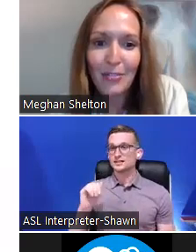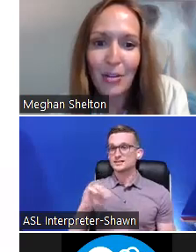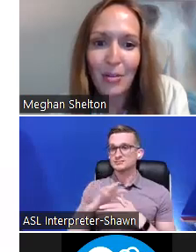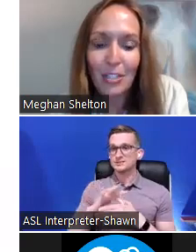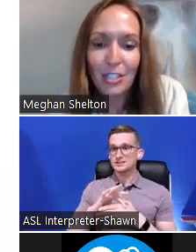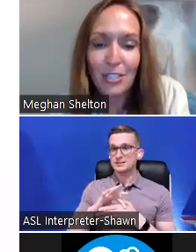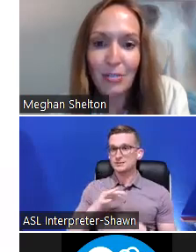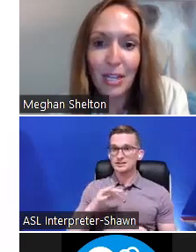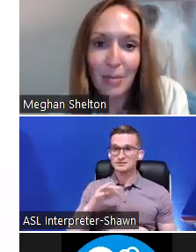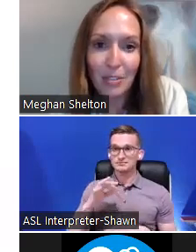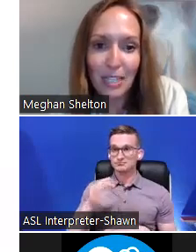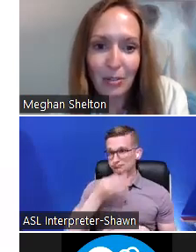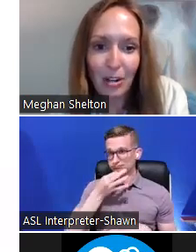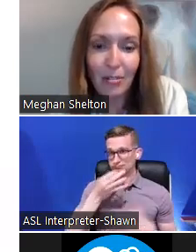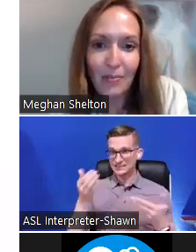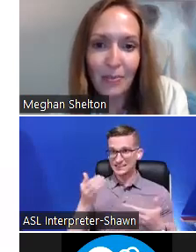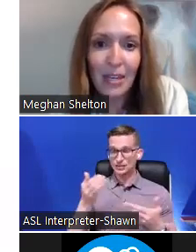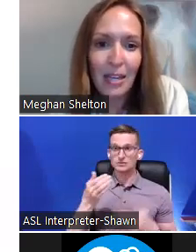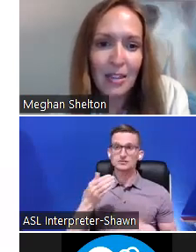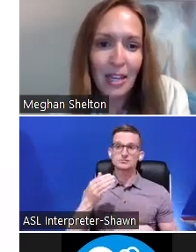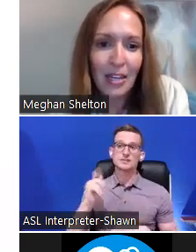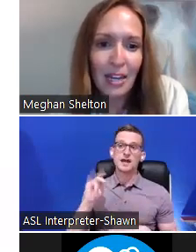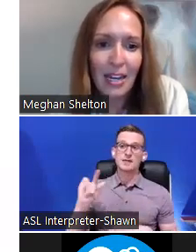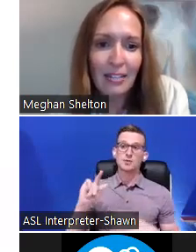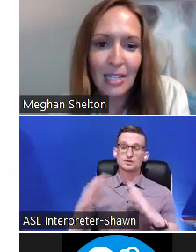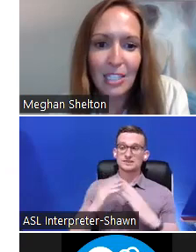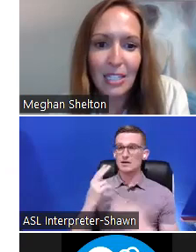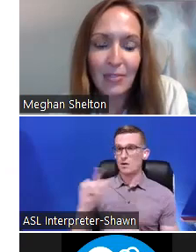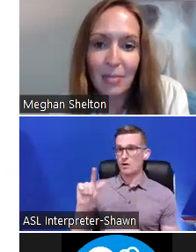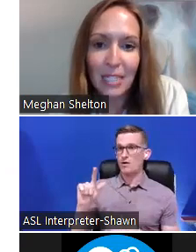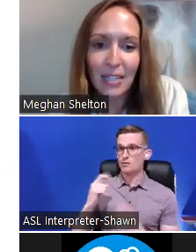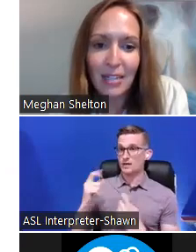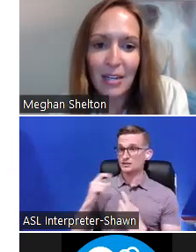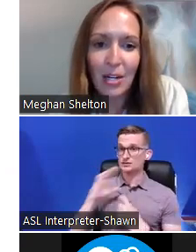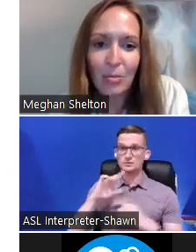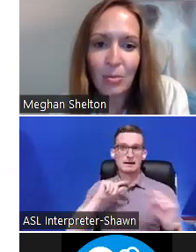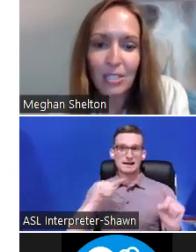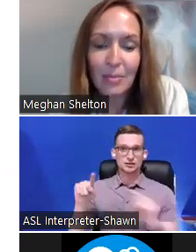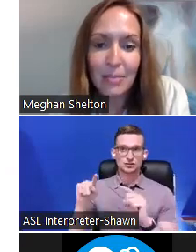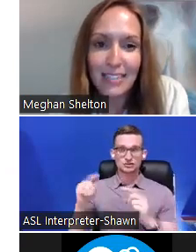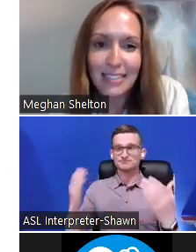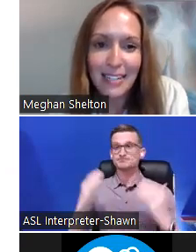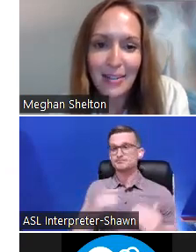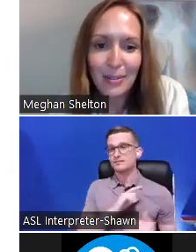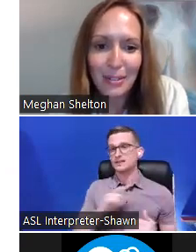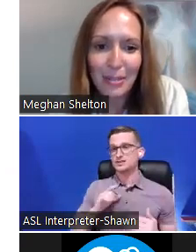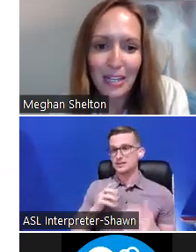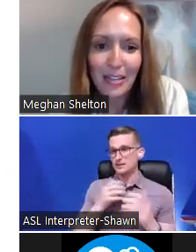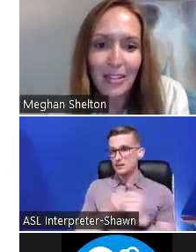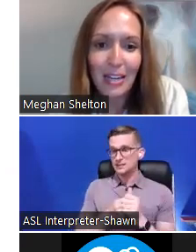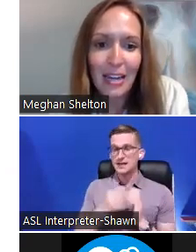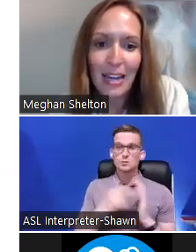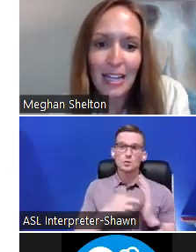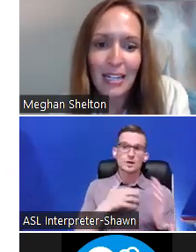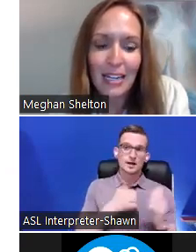answer follow-up questions from the April Town Hall. Then a legislative update, a rules update and stakeholdering